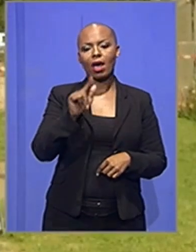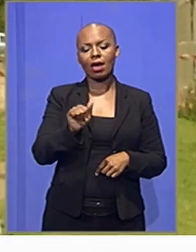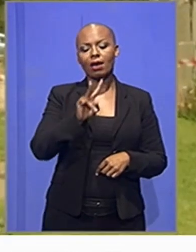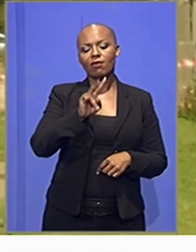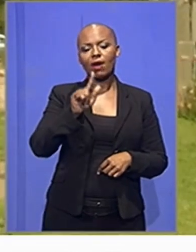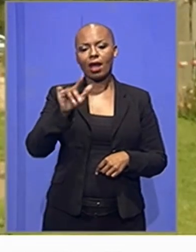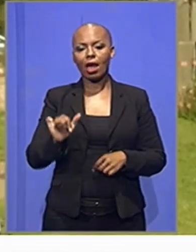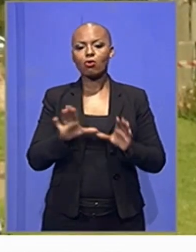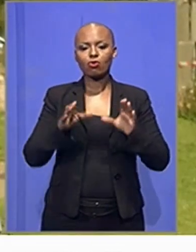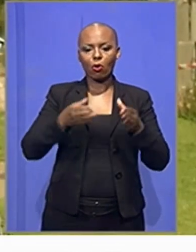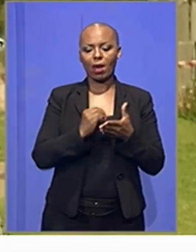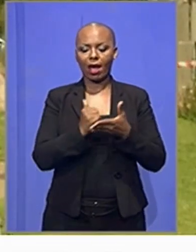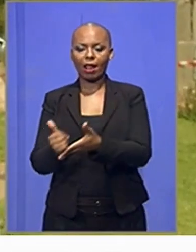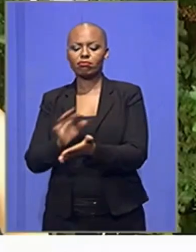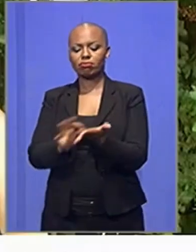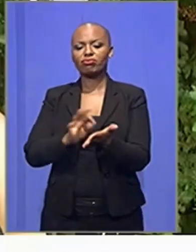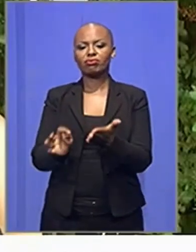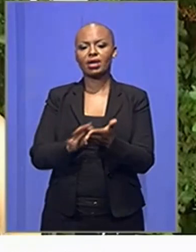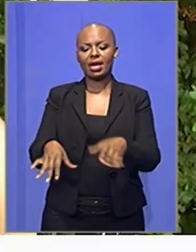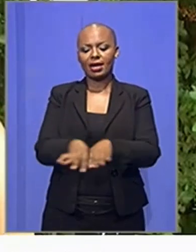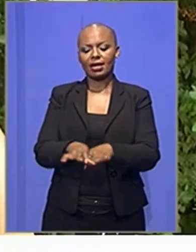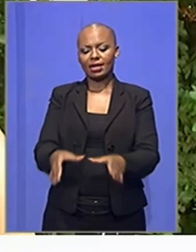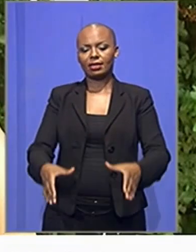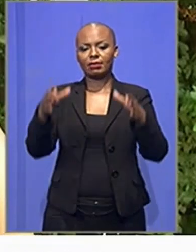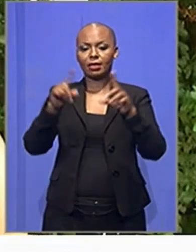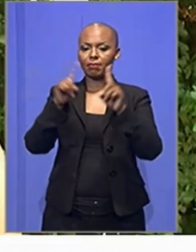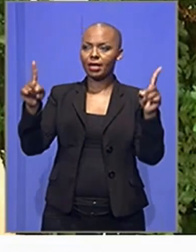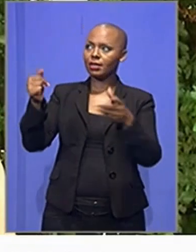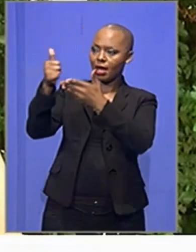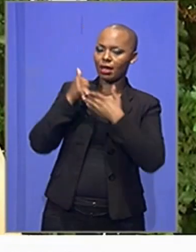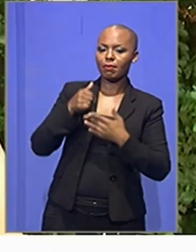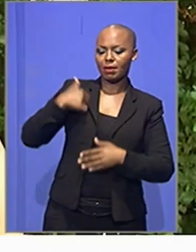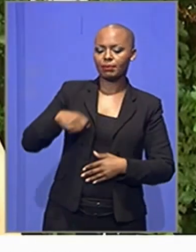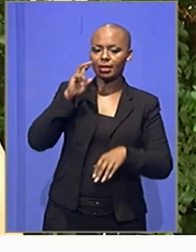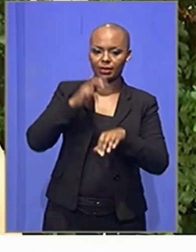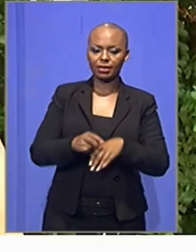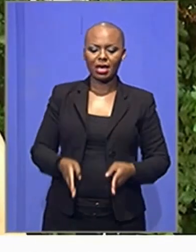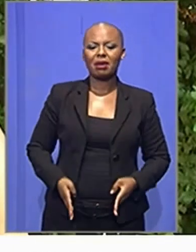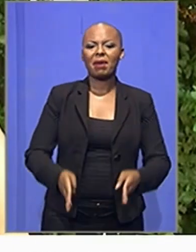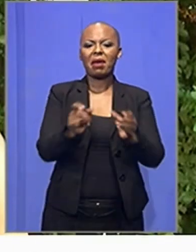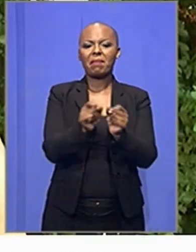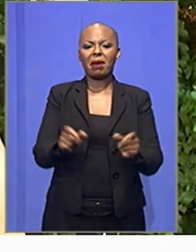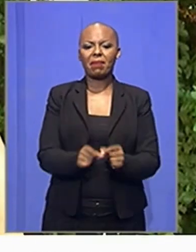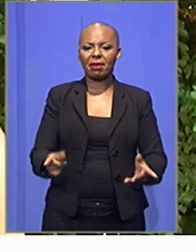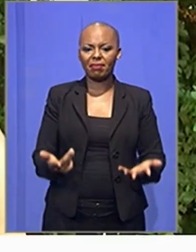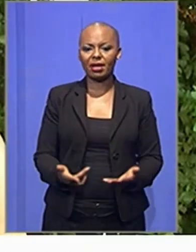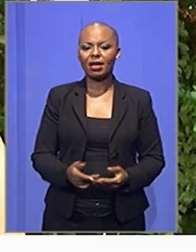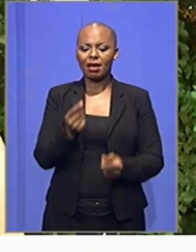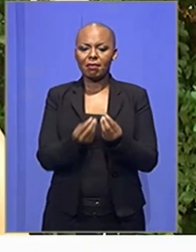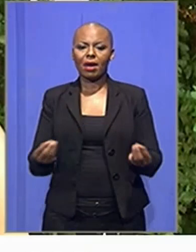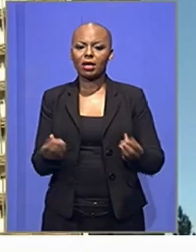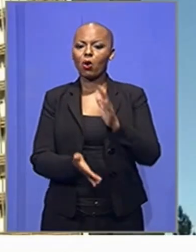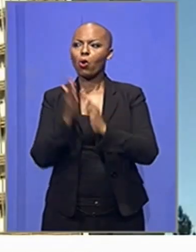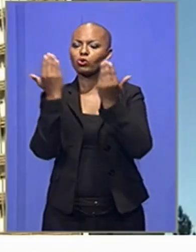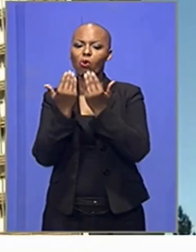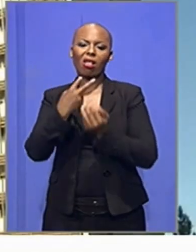hloka support from the municipality. Ditsela tsa rona ha di maemong a hantle, di bodile, dipula ha di na, bana ba sekolo ha ba kgone ya